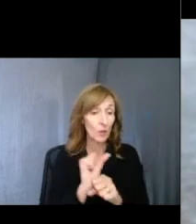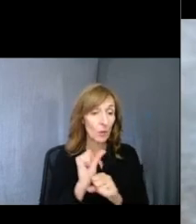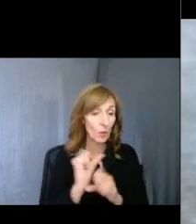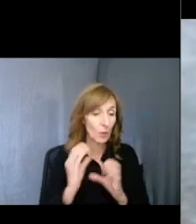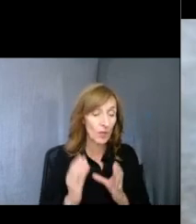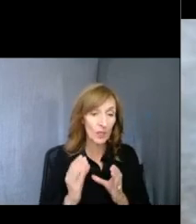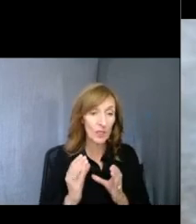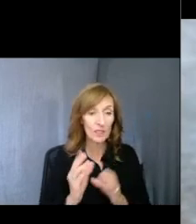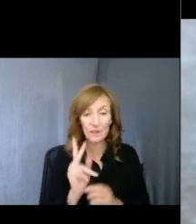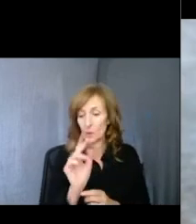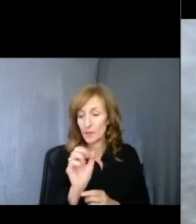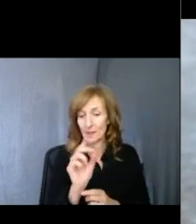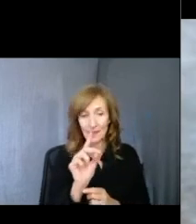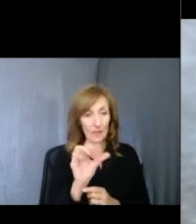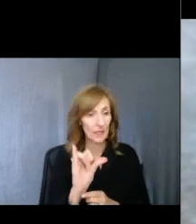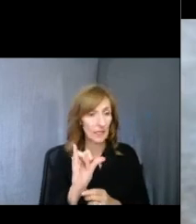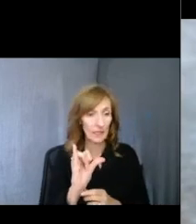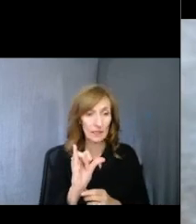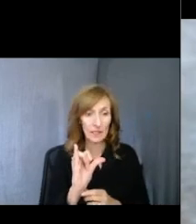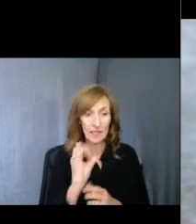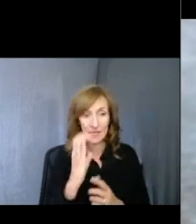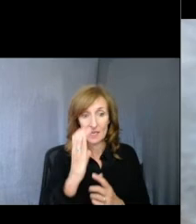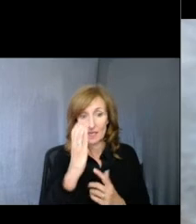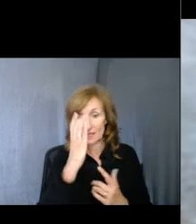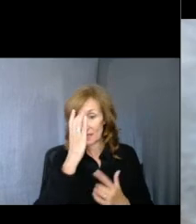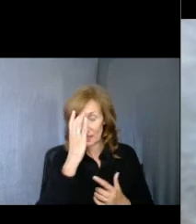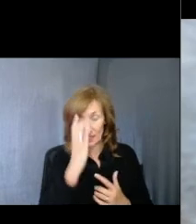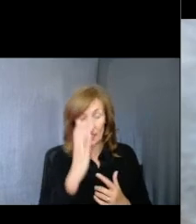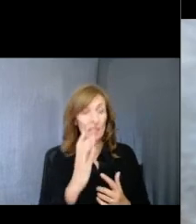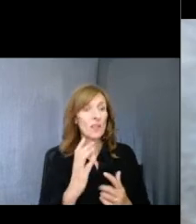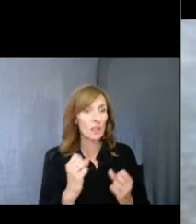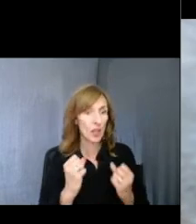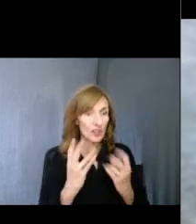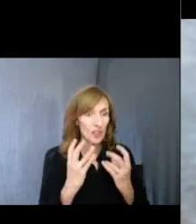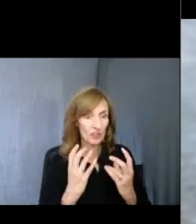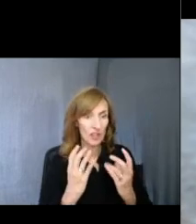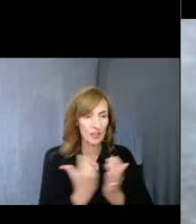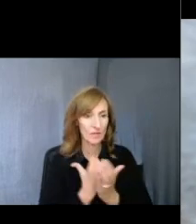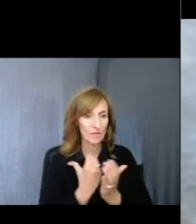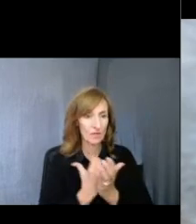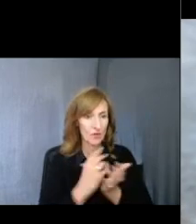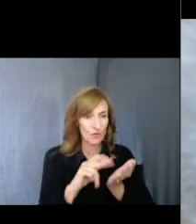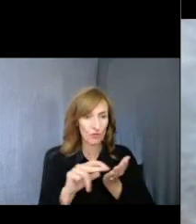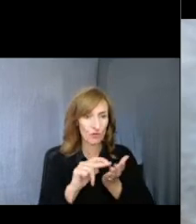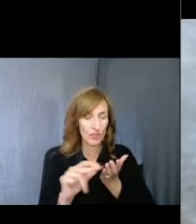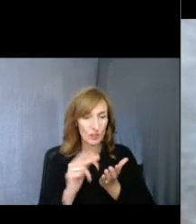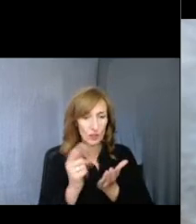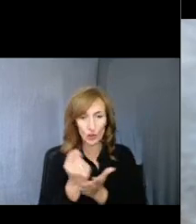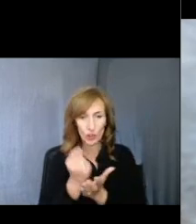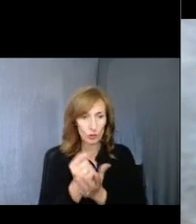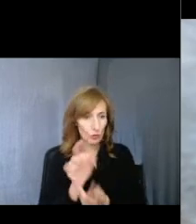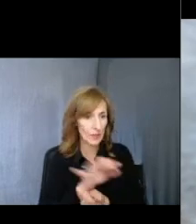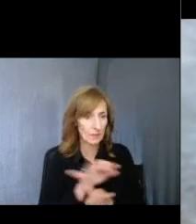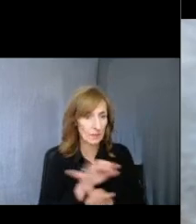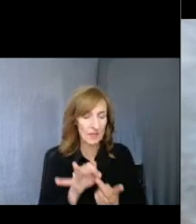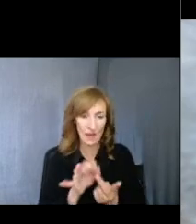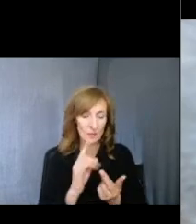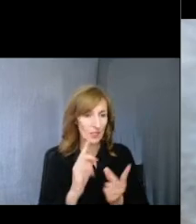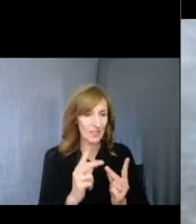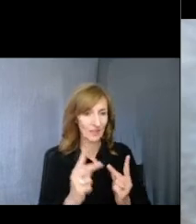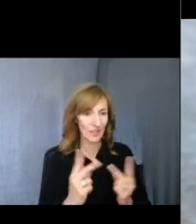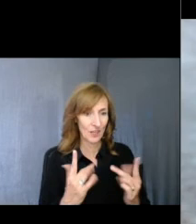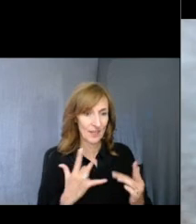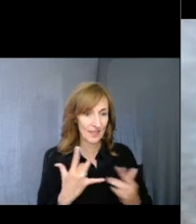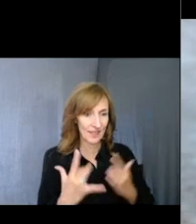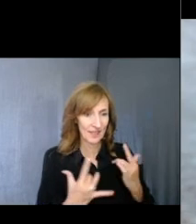lot going on, actually. It's really exciting to see the amount of kidney disease research that's happening. And me personally, one of the things